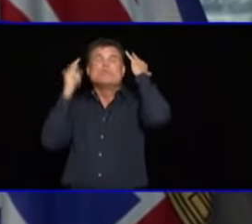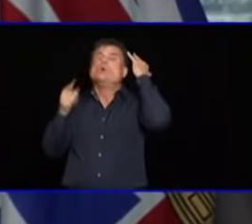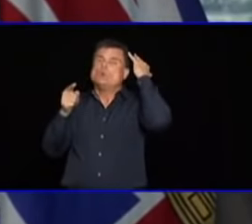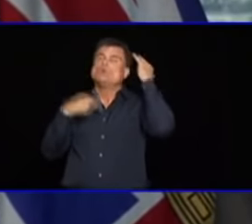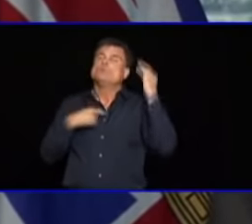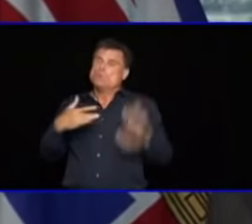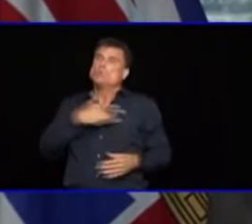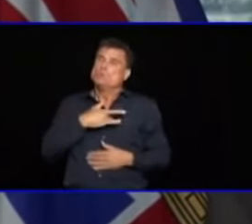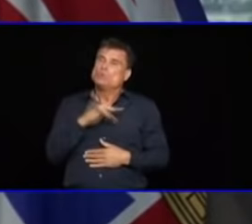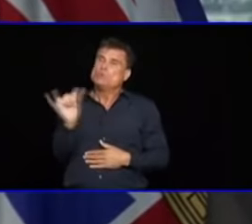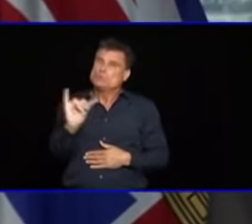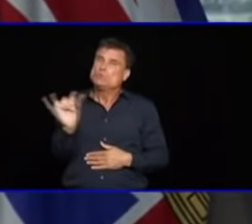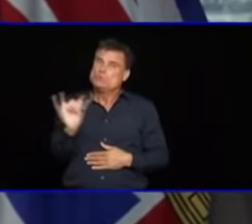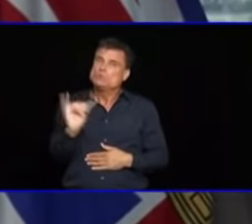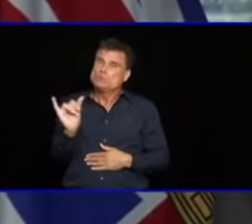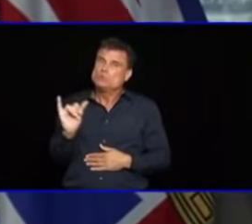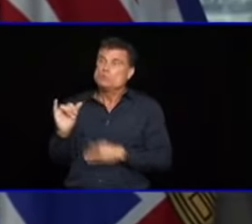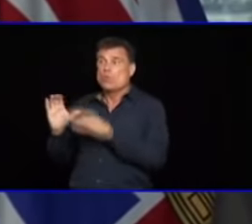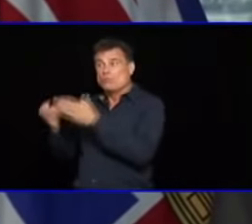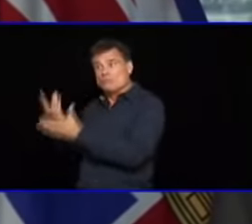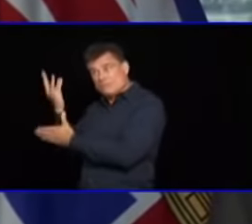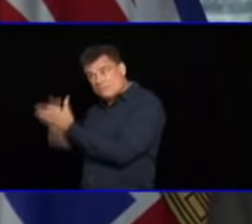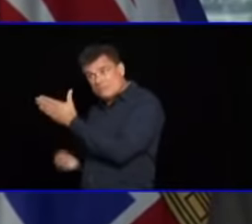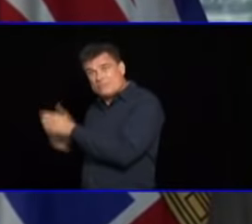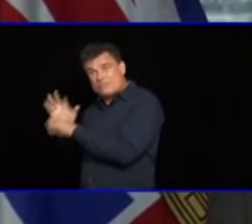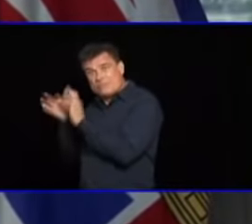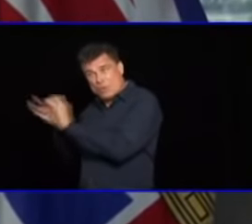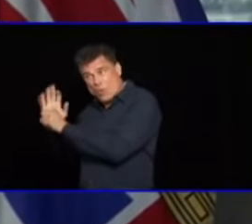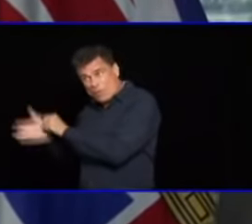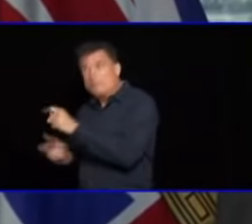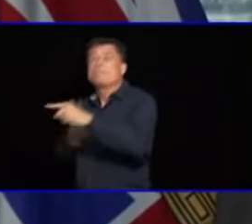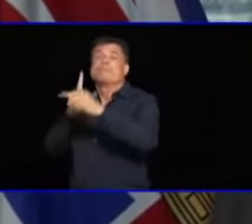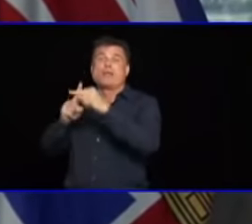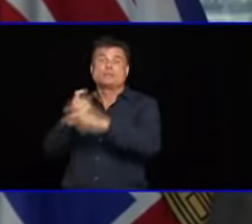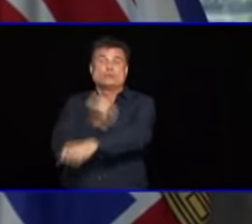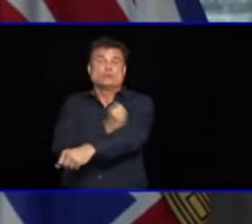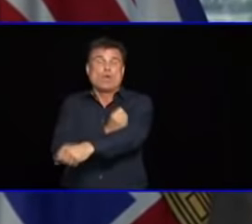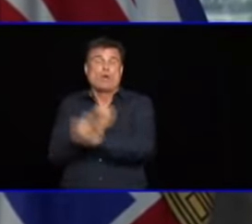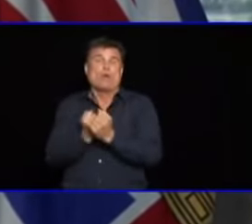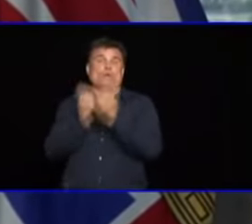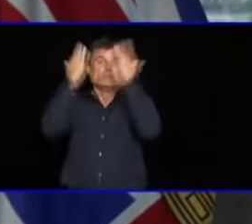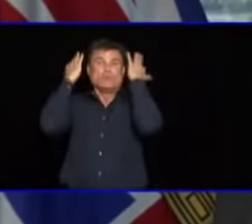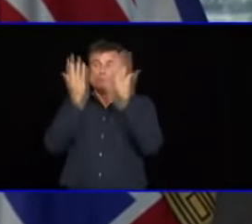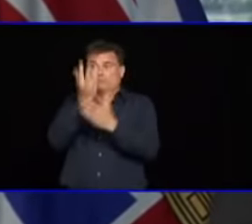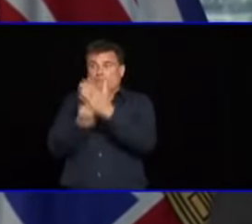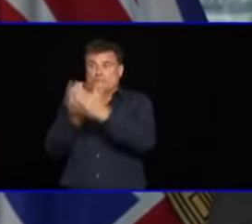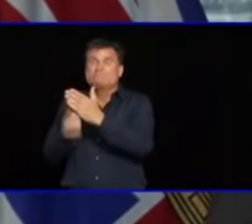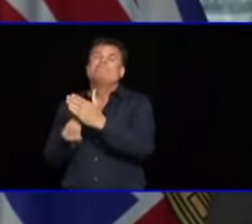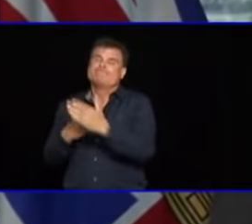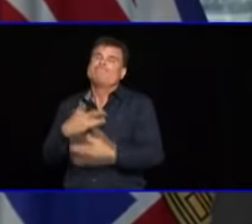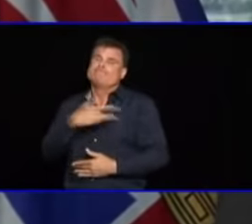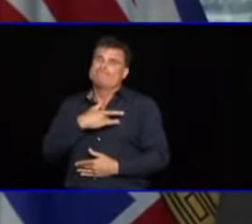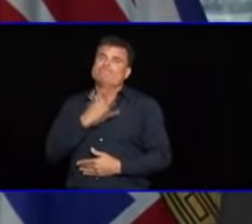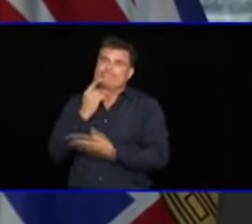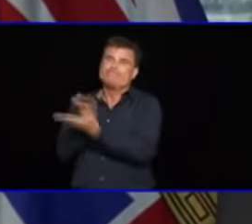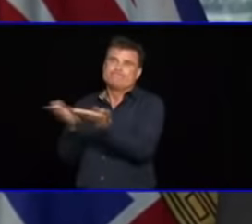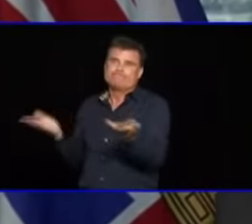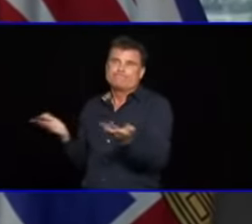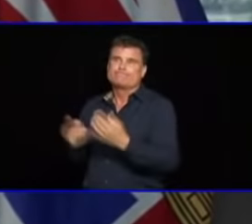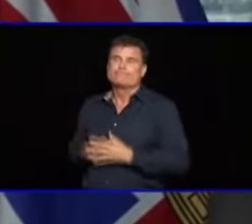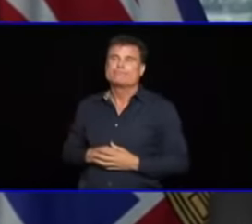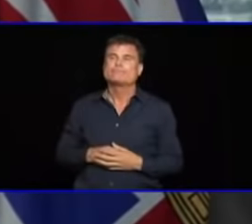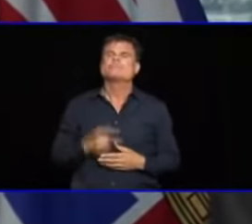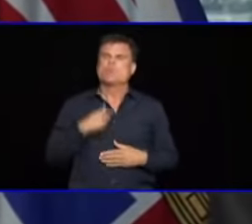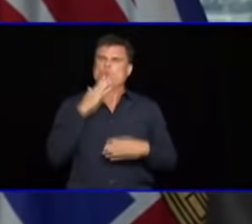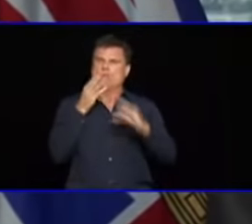to note, and then I'm going to deal with a few slides with respect to our surgical plan, but I wanted